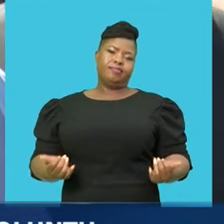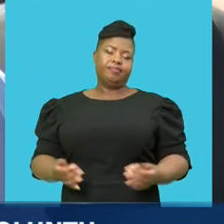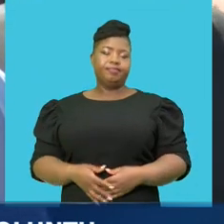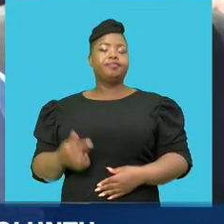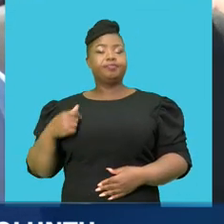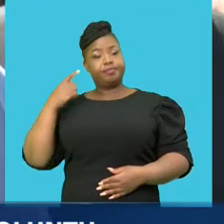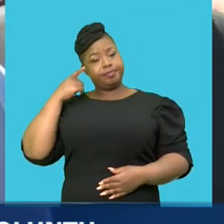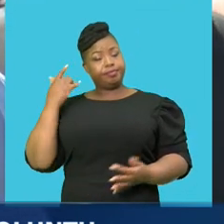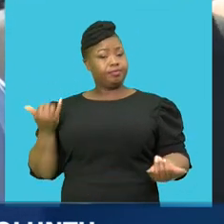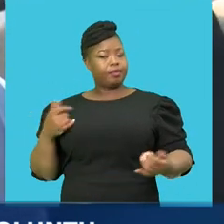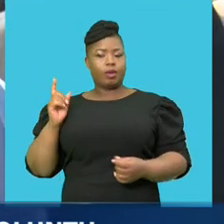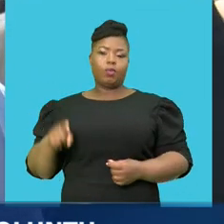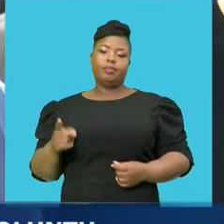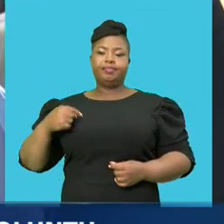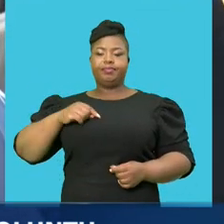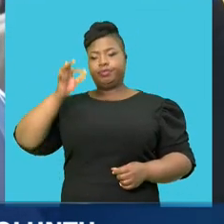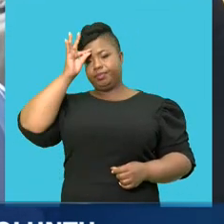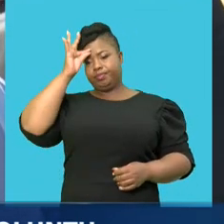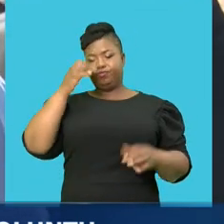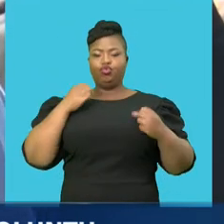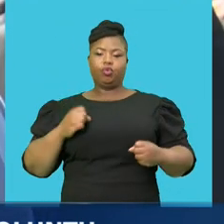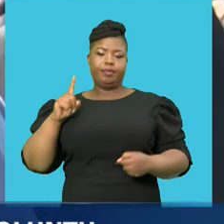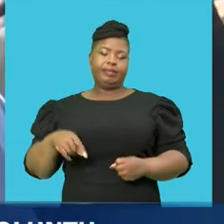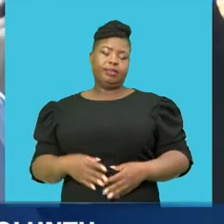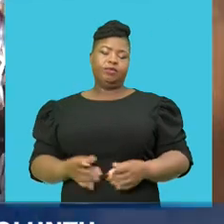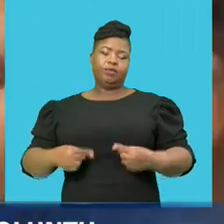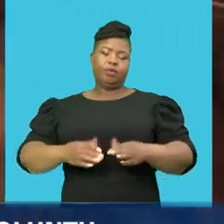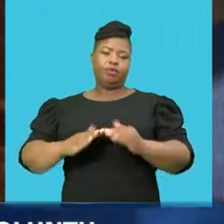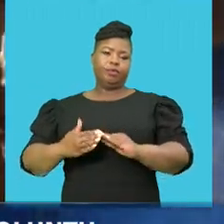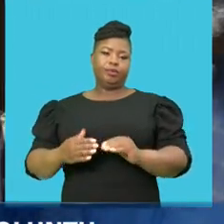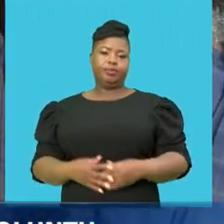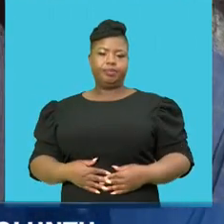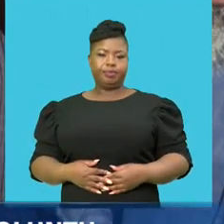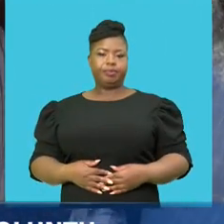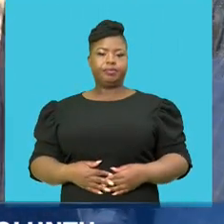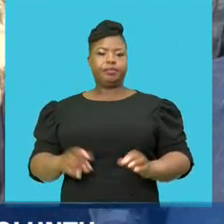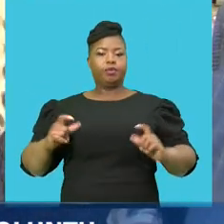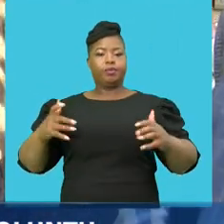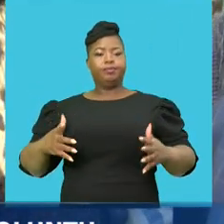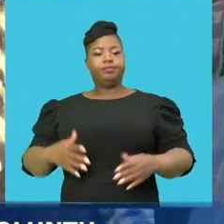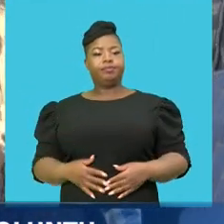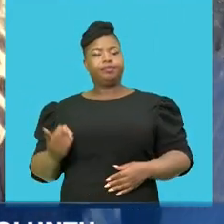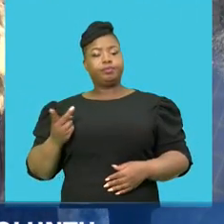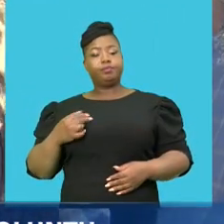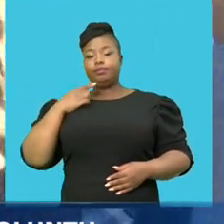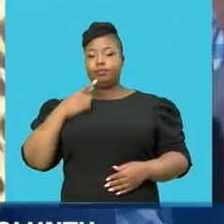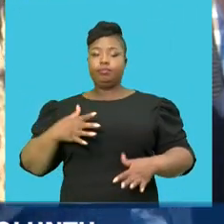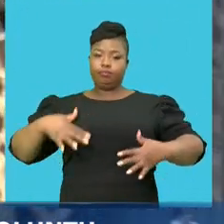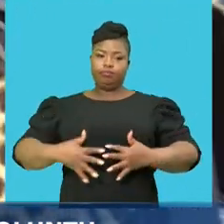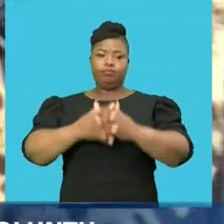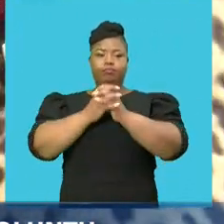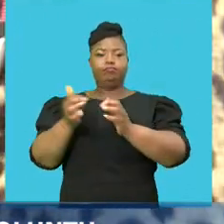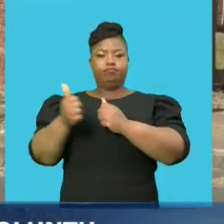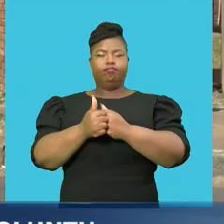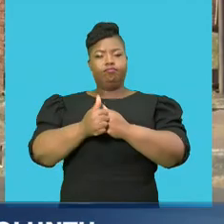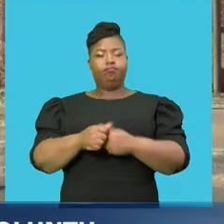I think we must, as a police, stay strong for our community. Umkomishinala uqhube ngelithi intsebenziswano